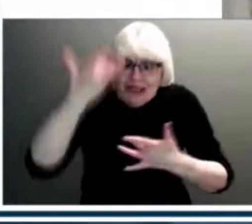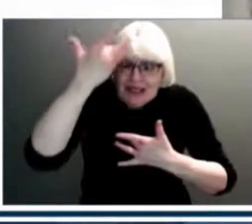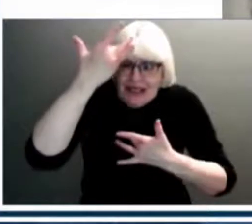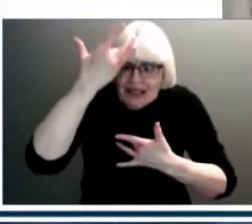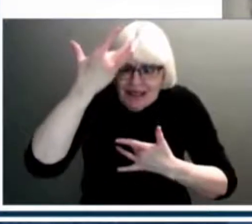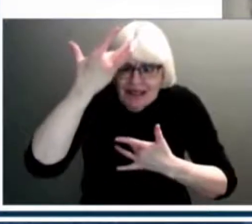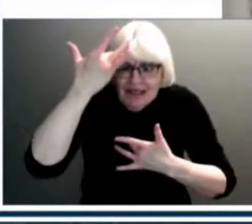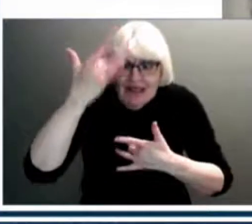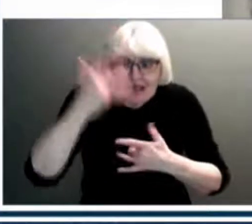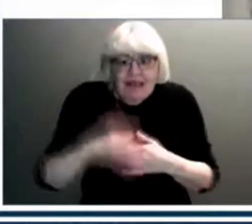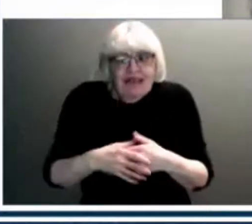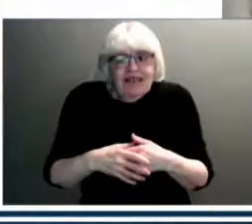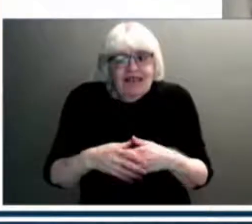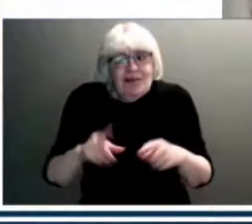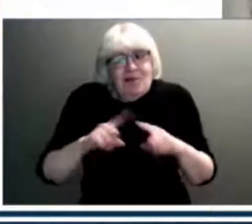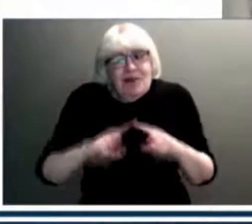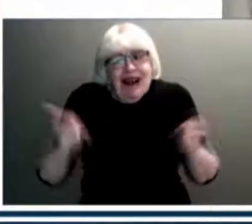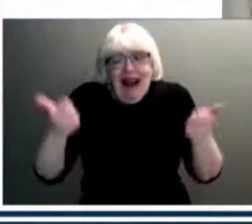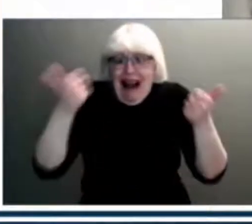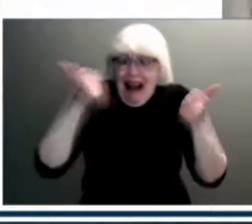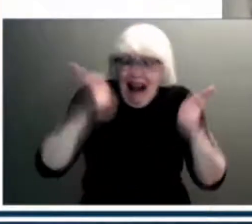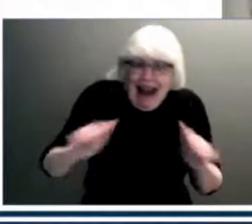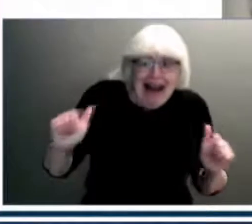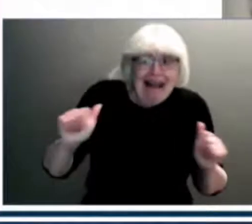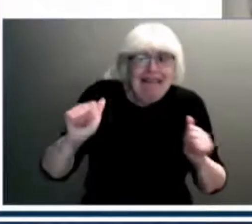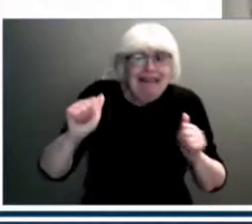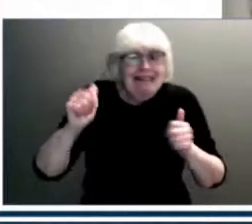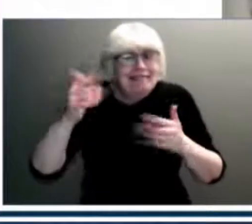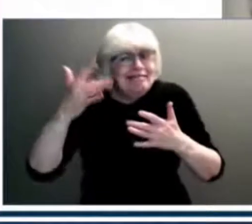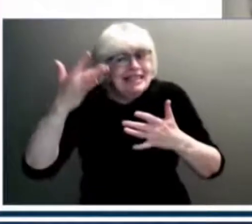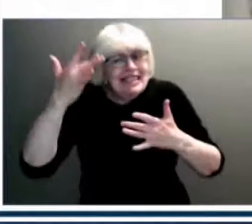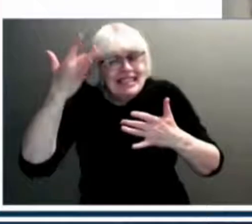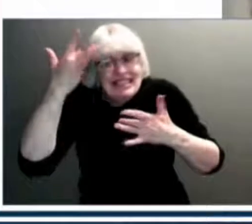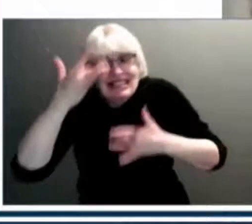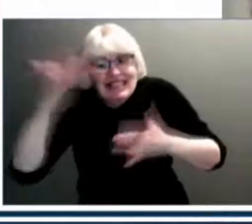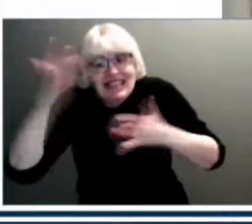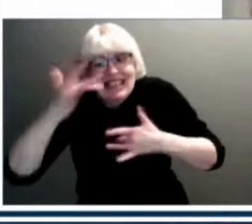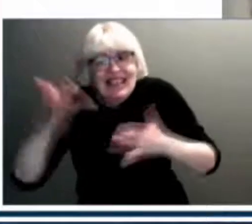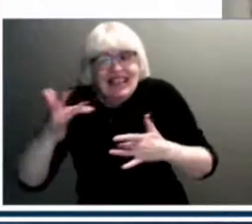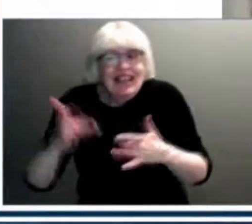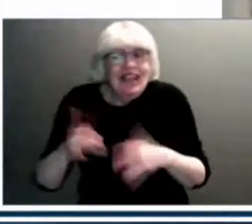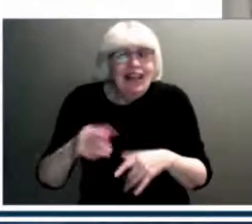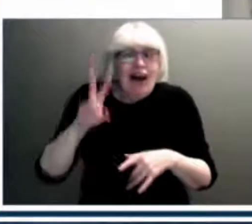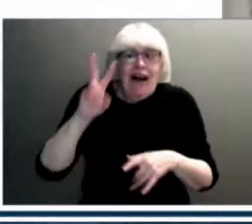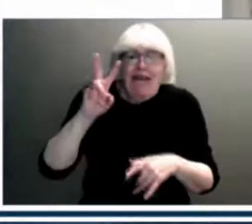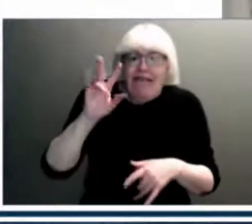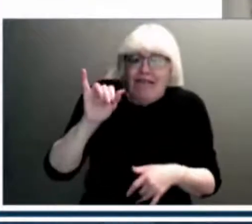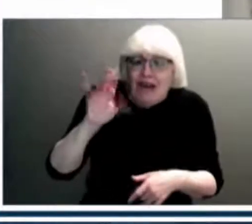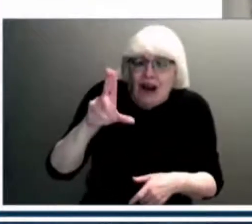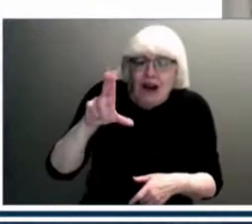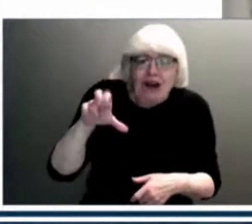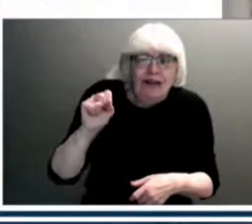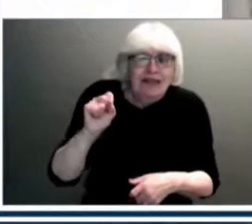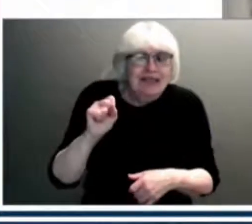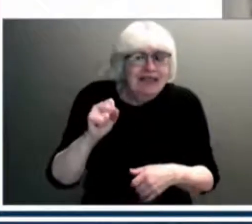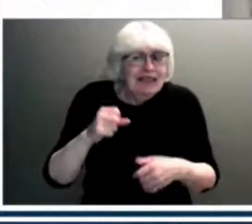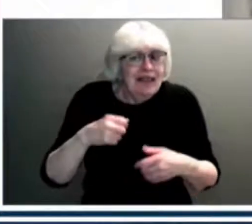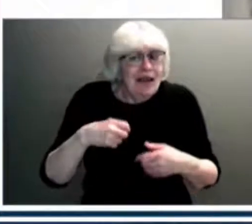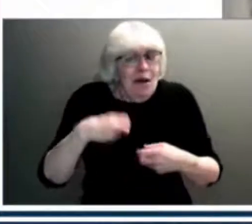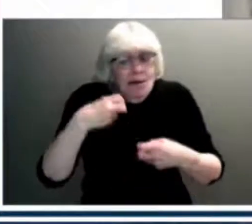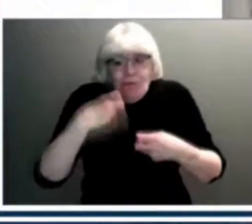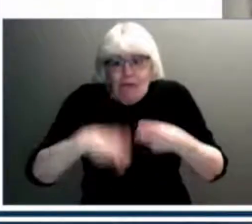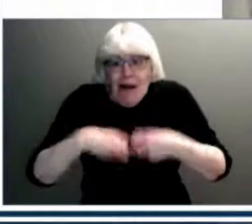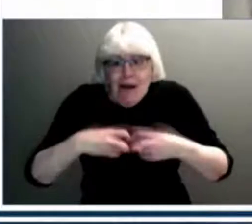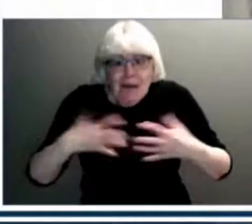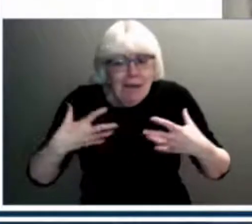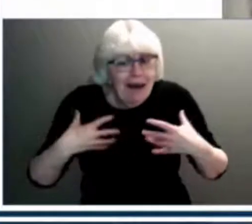particularly those with underlying conditions or are otherwise vulnerable, and